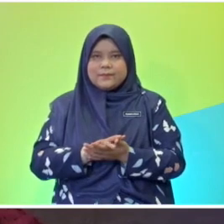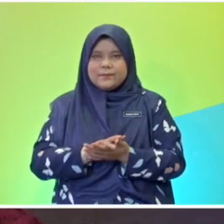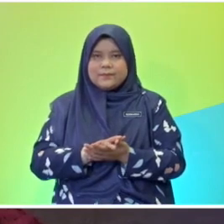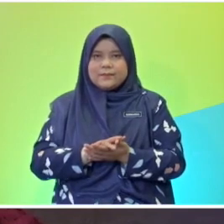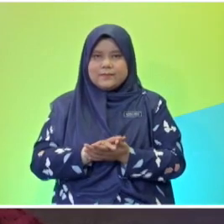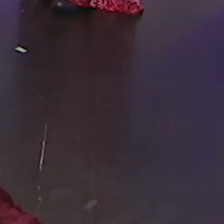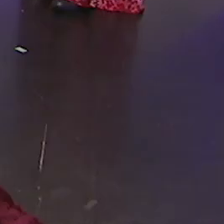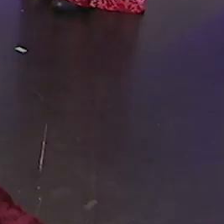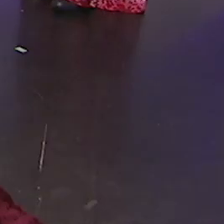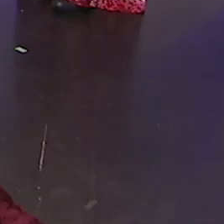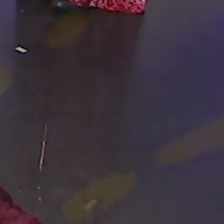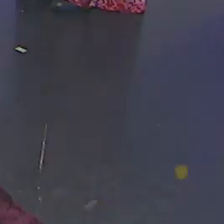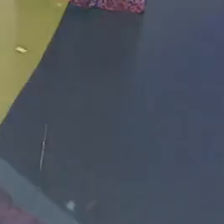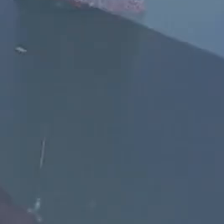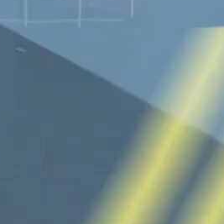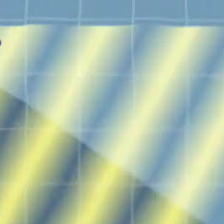Rendah. Okay.